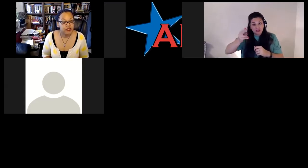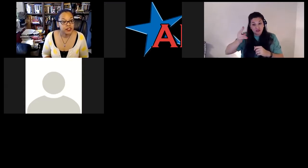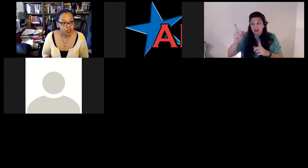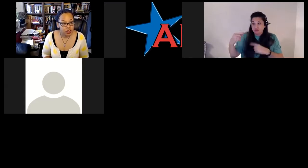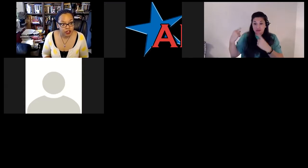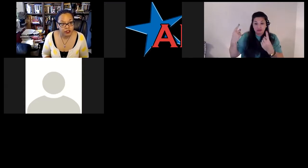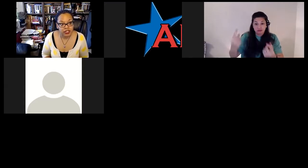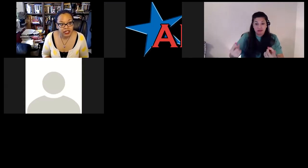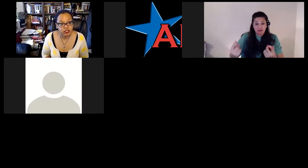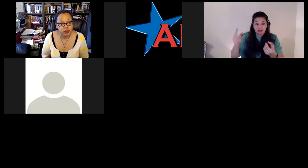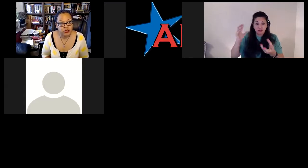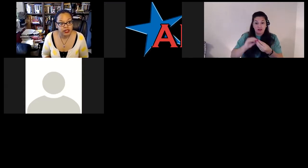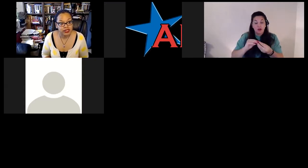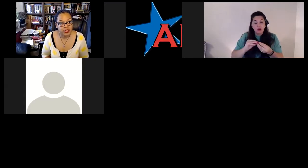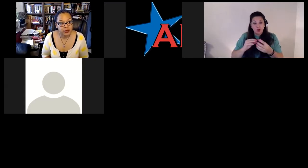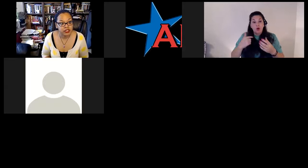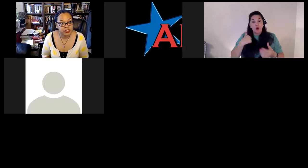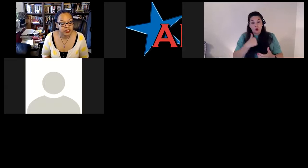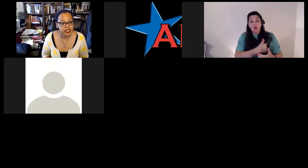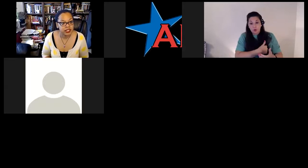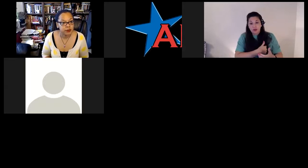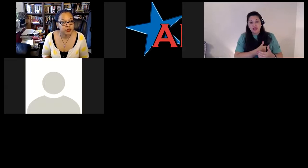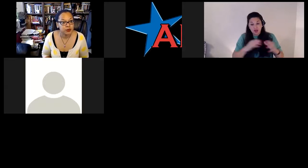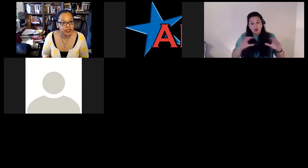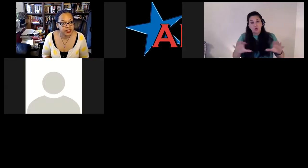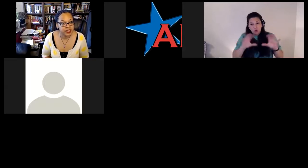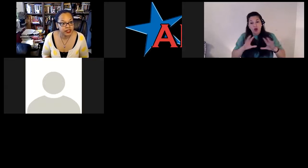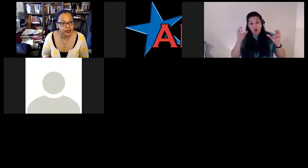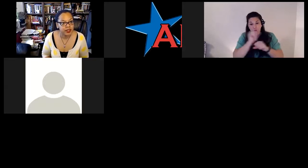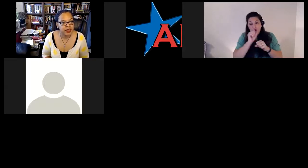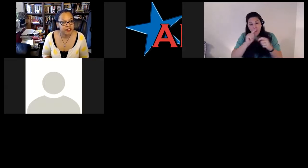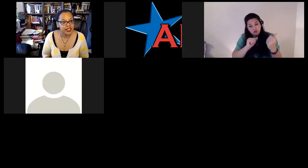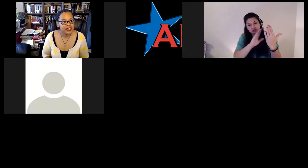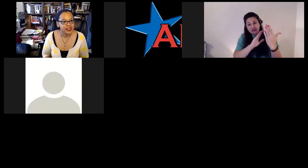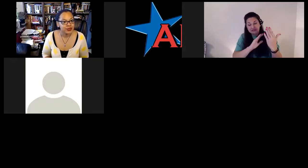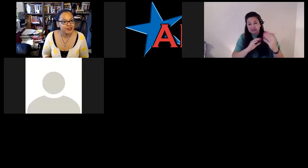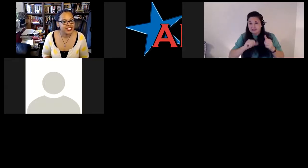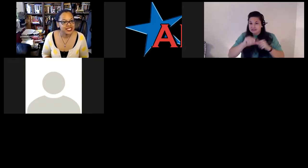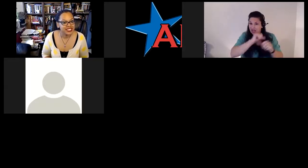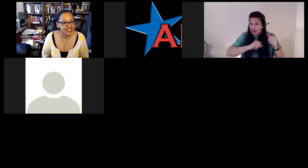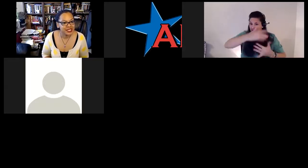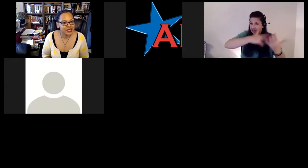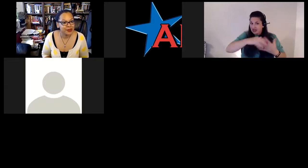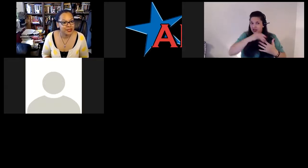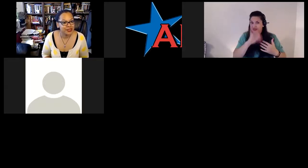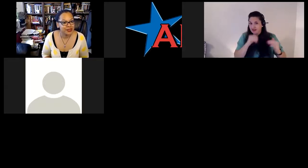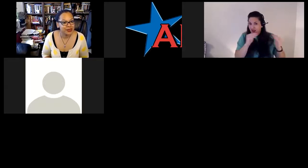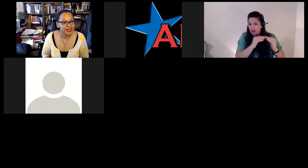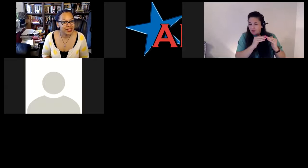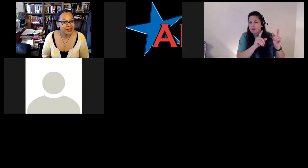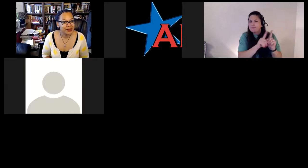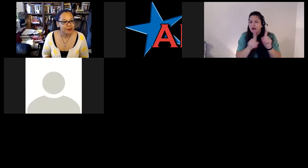we've done a lot of things to address inequity in our society, but the one thing that we have sort of consistently wanted